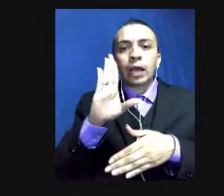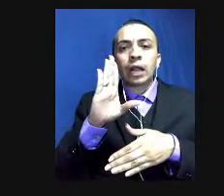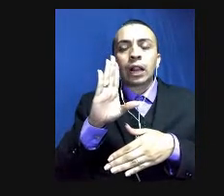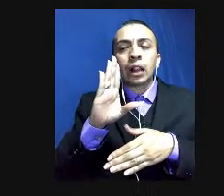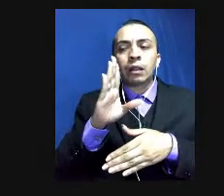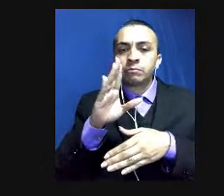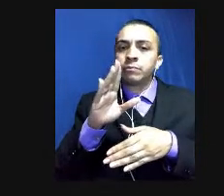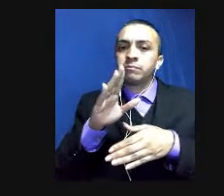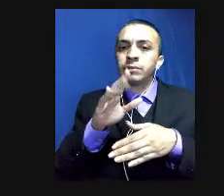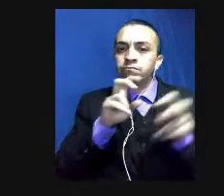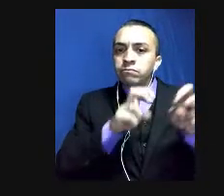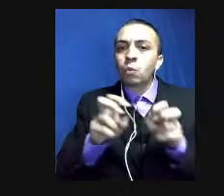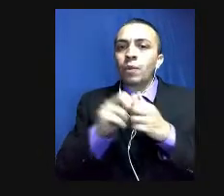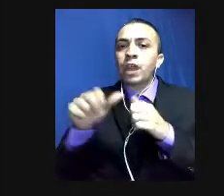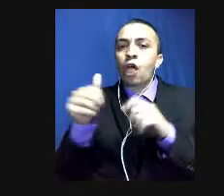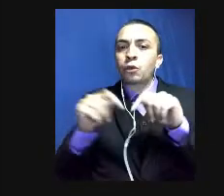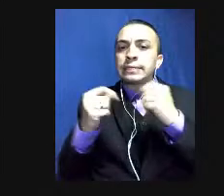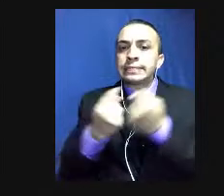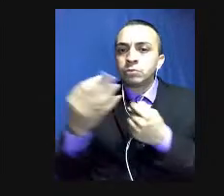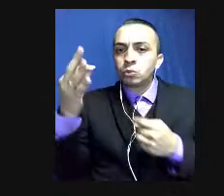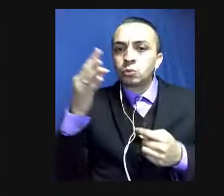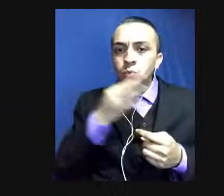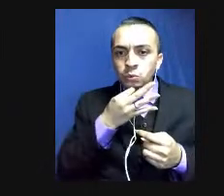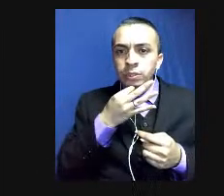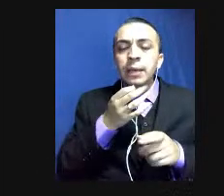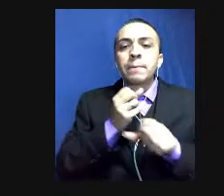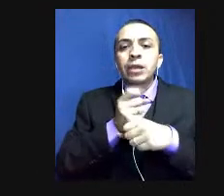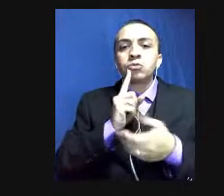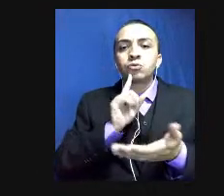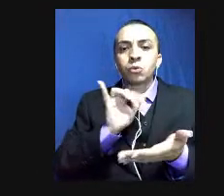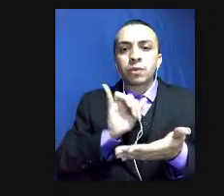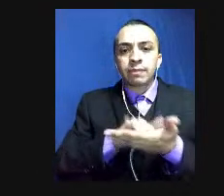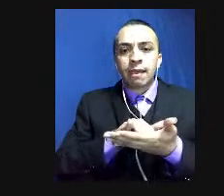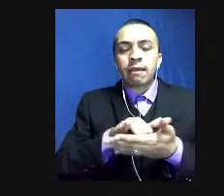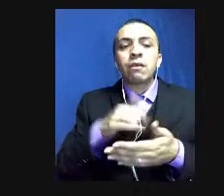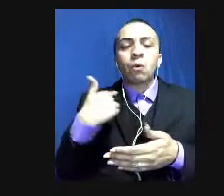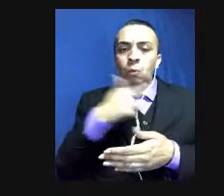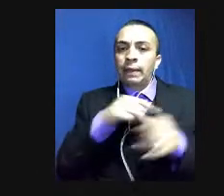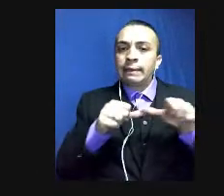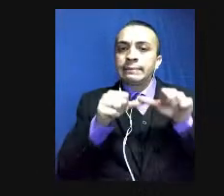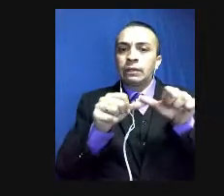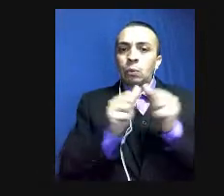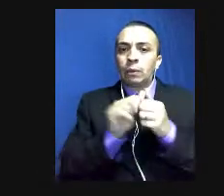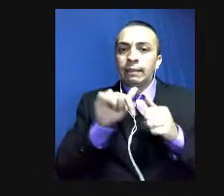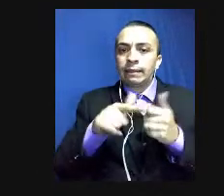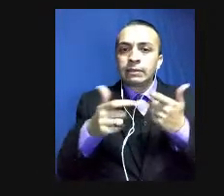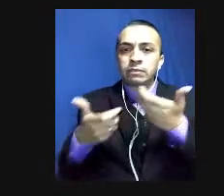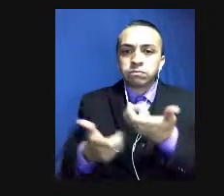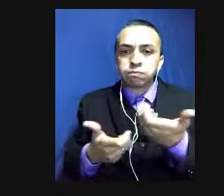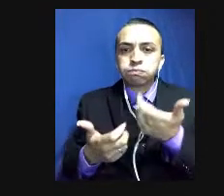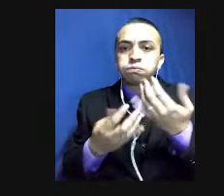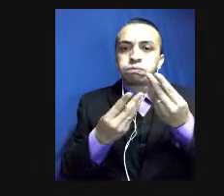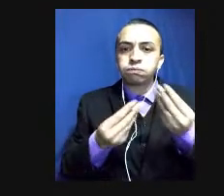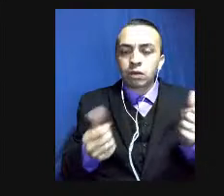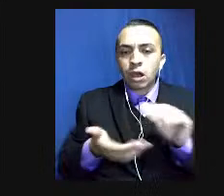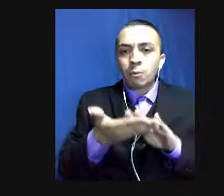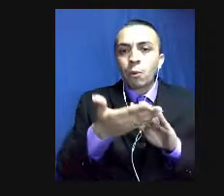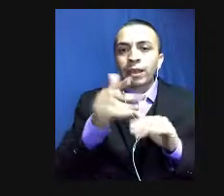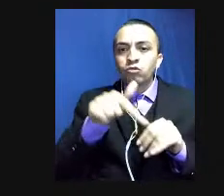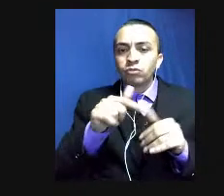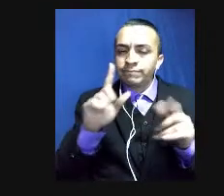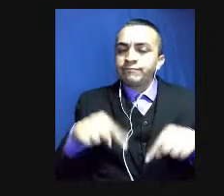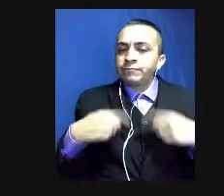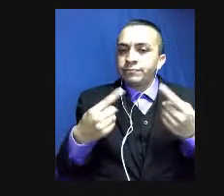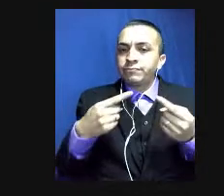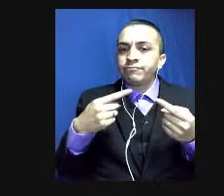next couple of days and making sure that that we continue with the operation just as well as what we've done. One of the